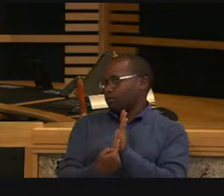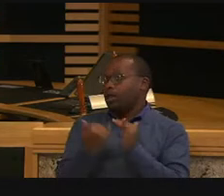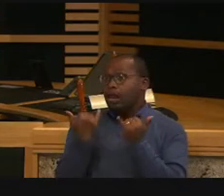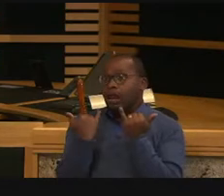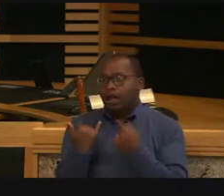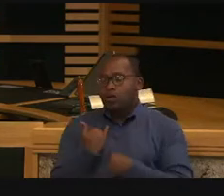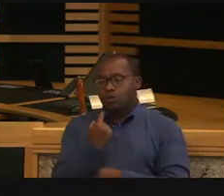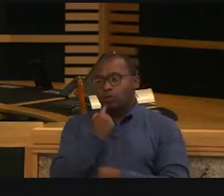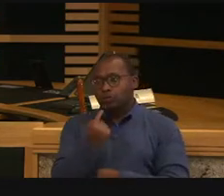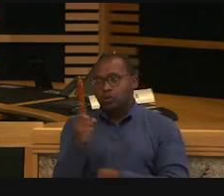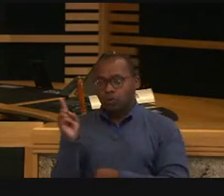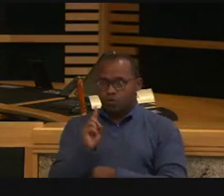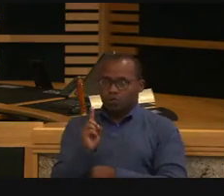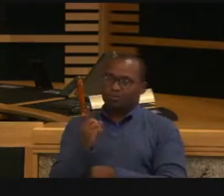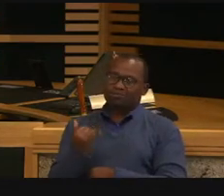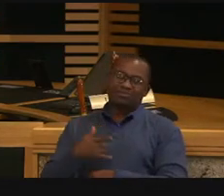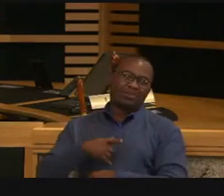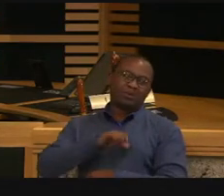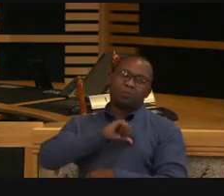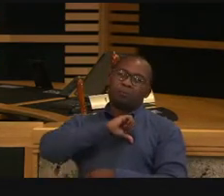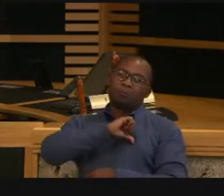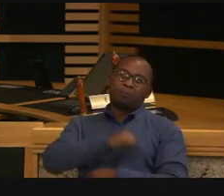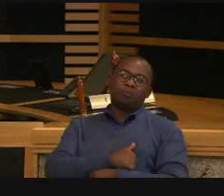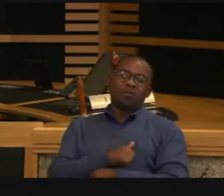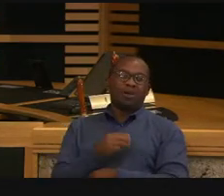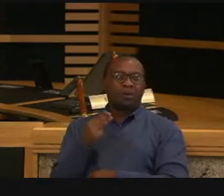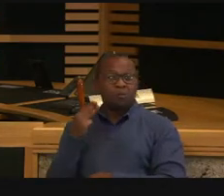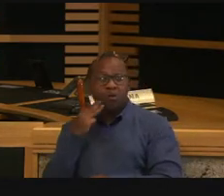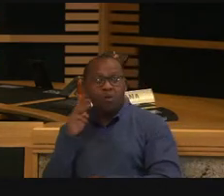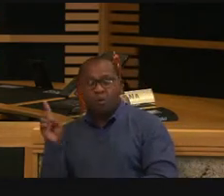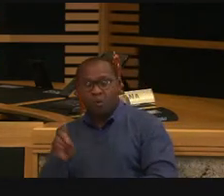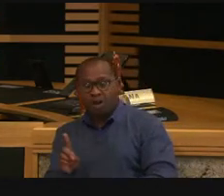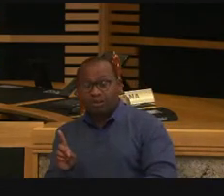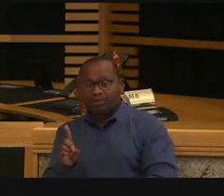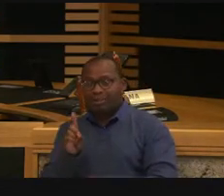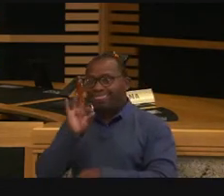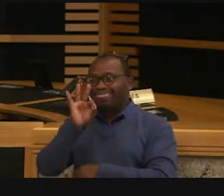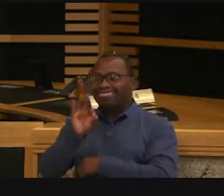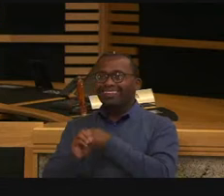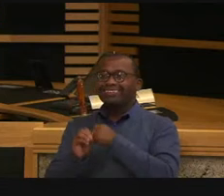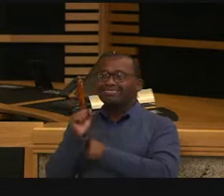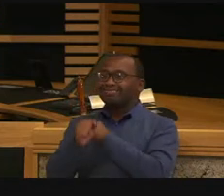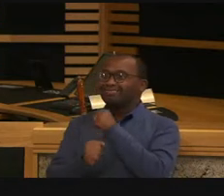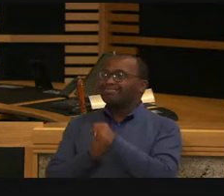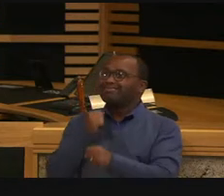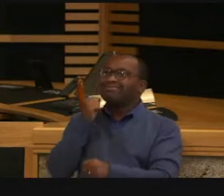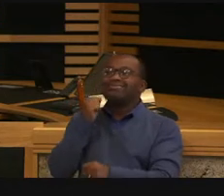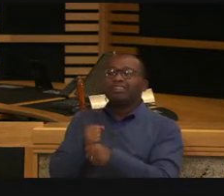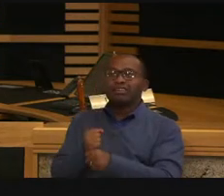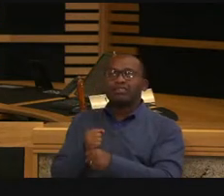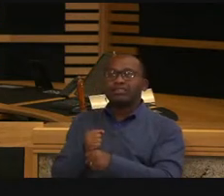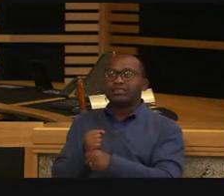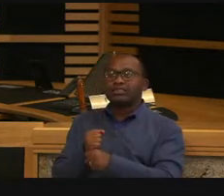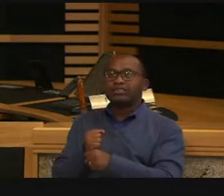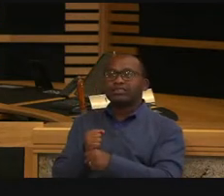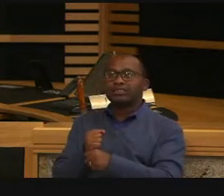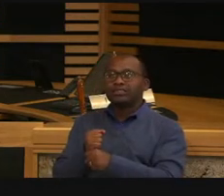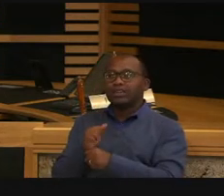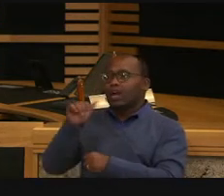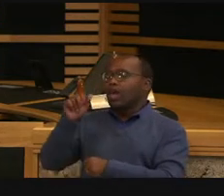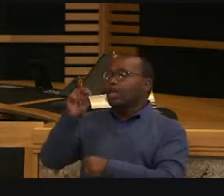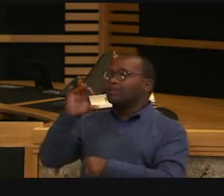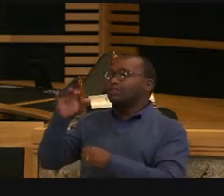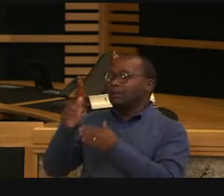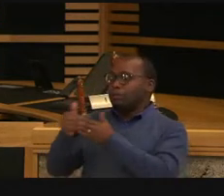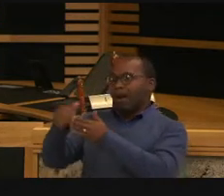very sadly and disappointingly, that after 30 years of democratic government, the ANC must stop running away from the fact